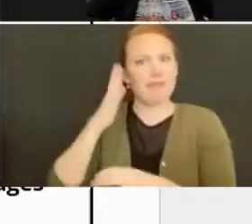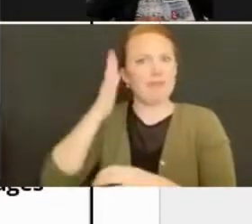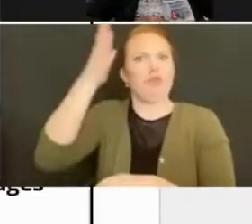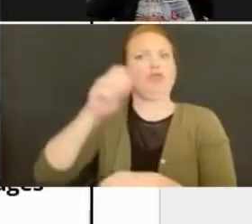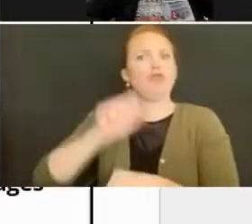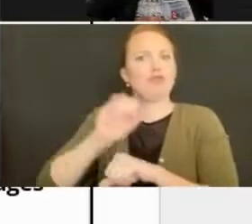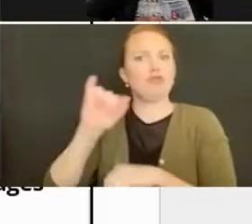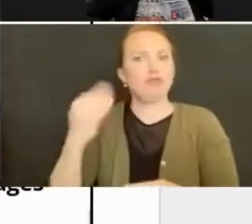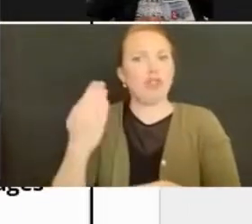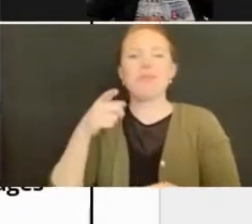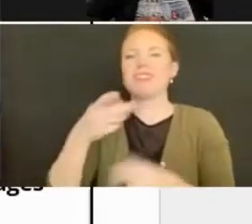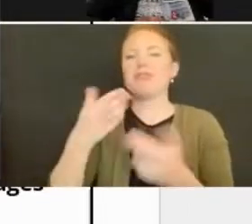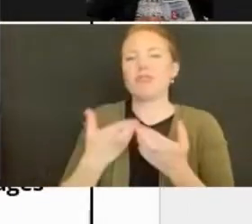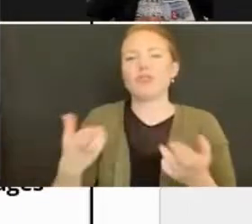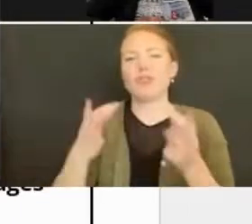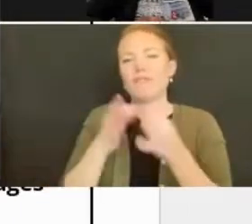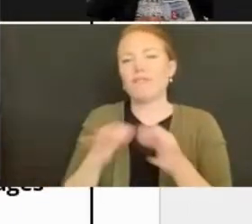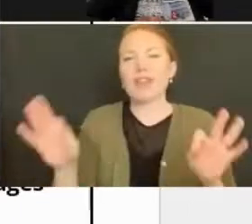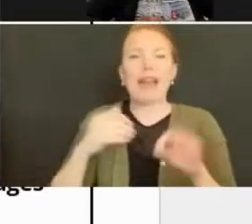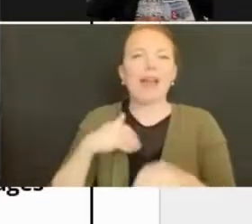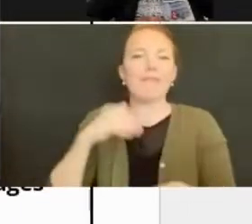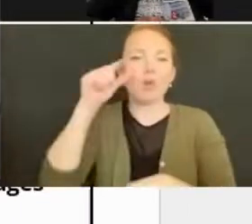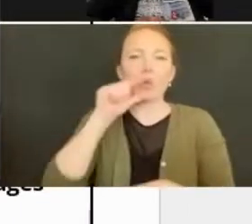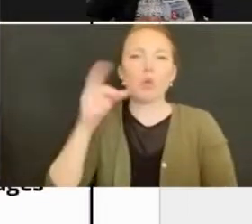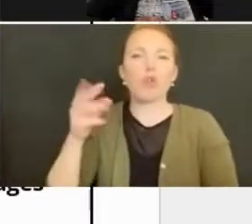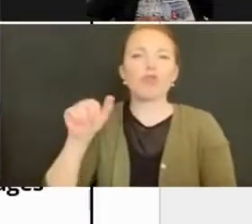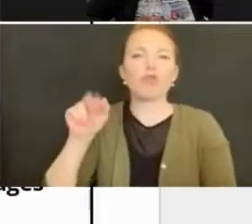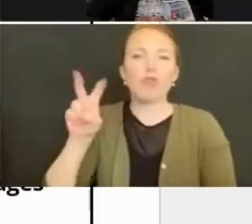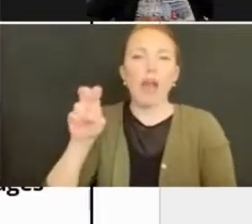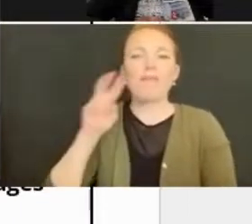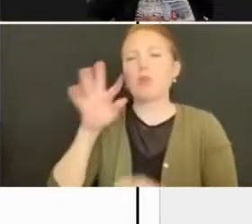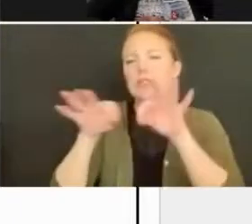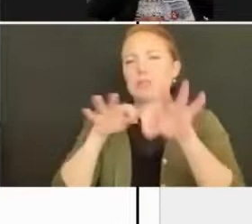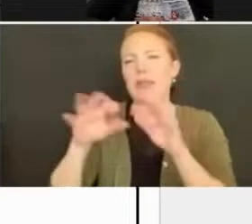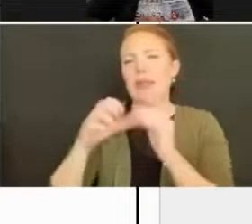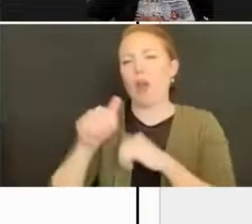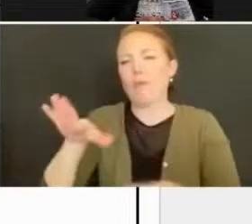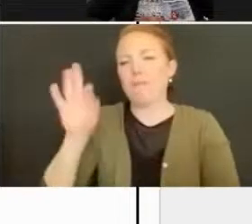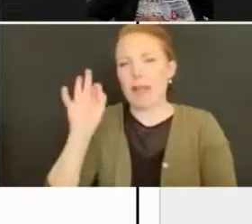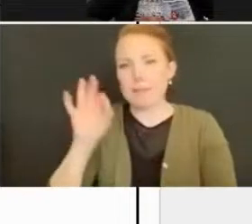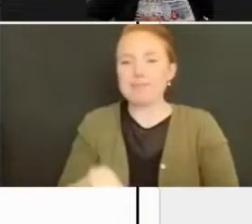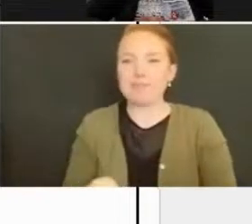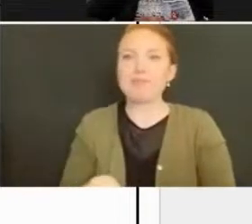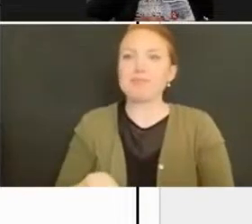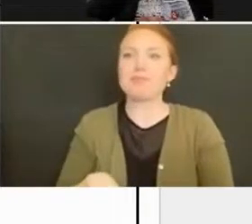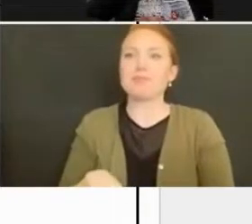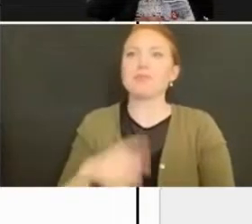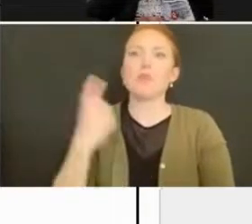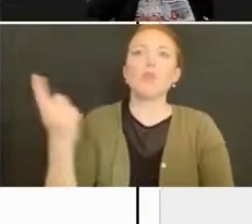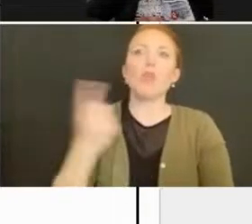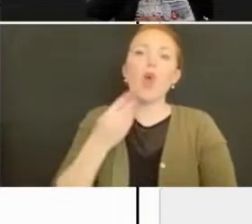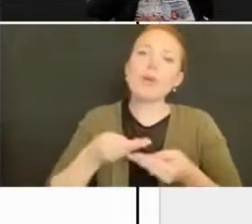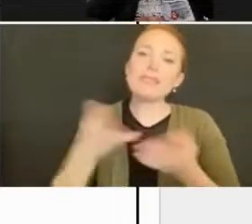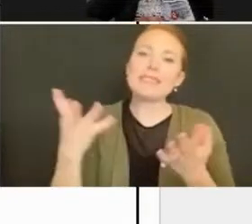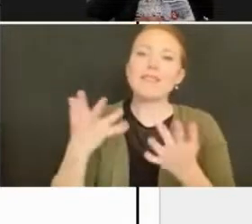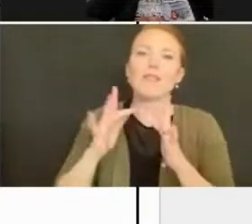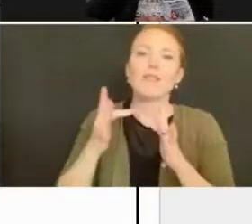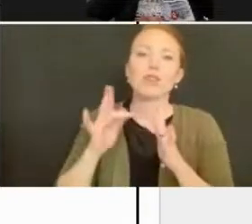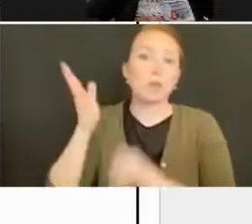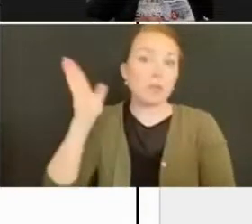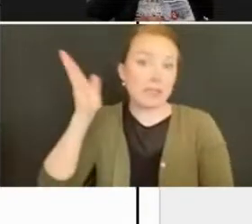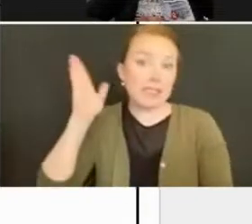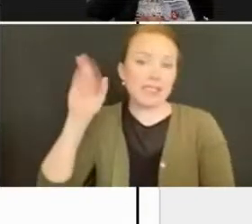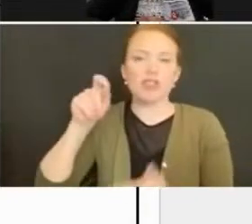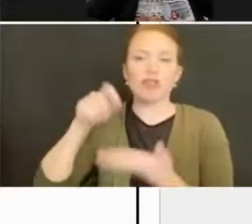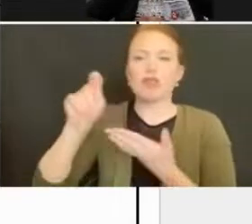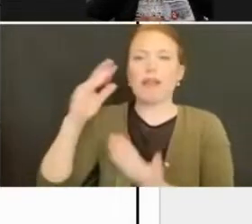They're free. They're in a Google Drive folder. I'll tell you how to get it in just a second. We also always give out a virtual presentation